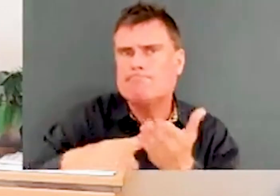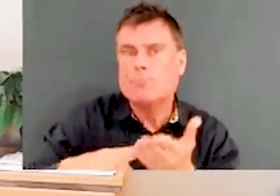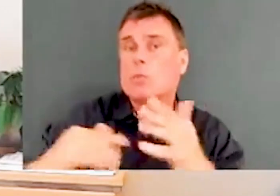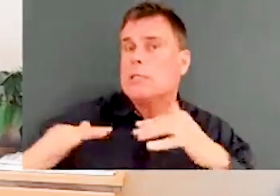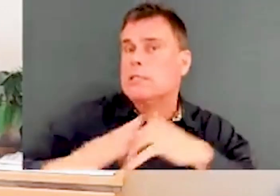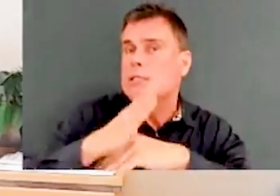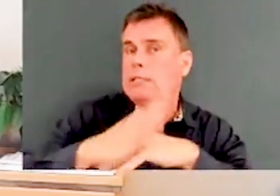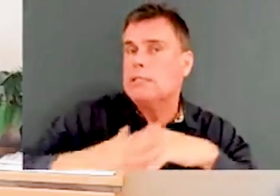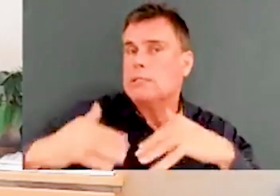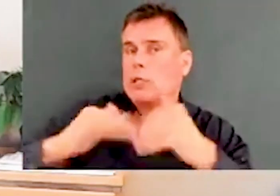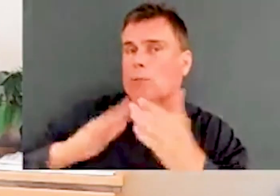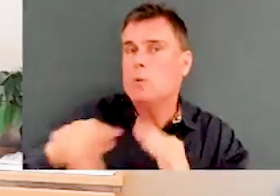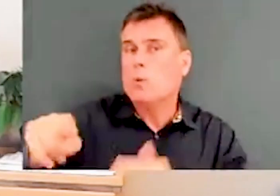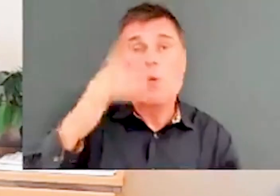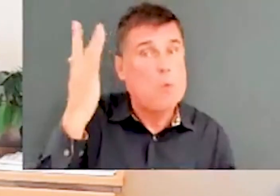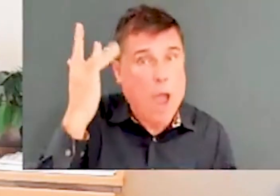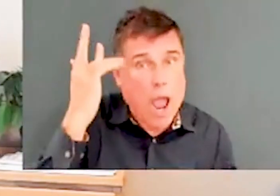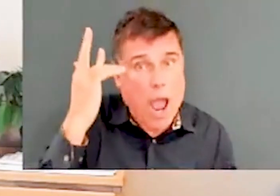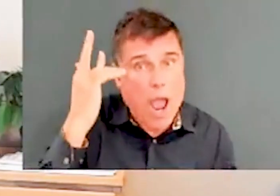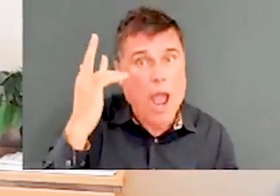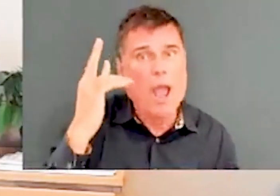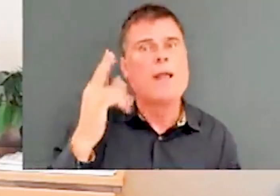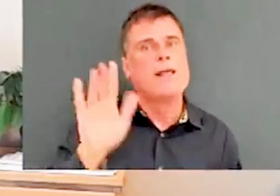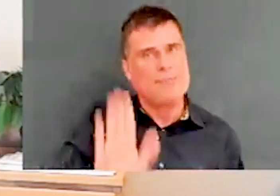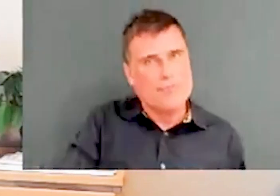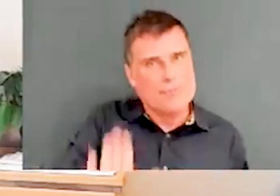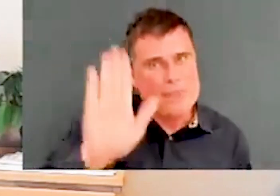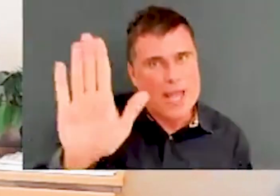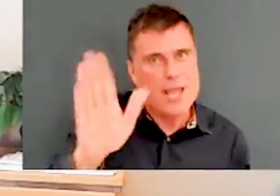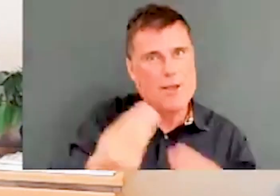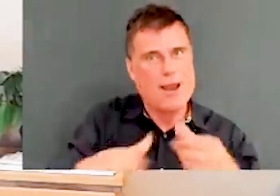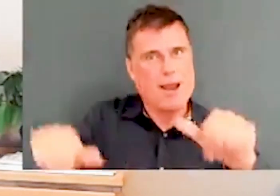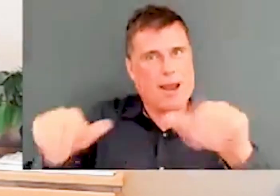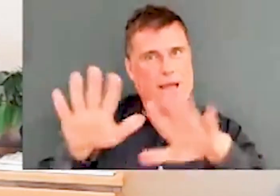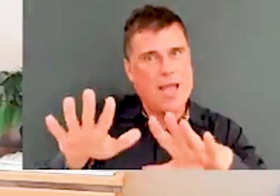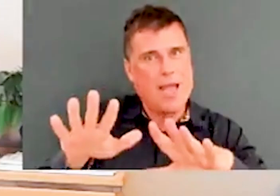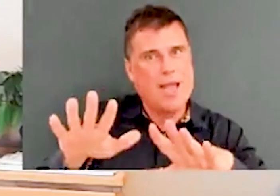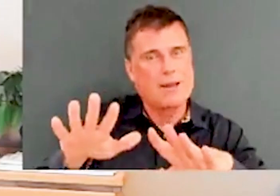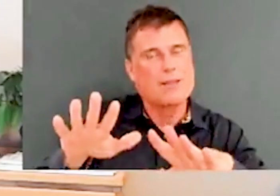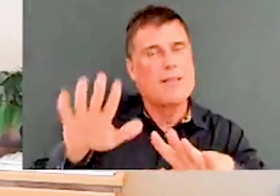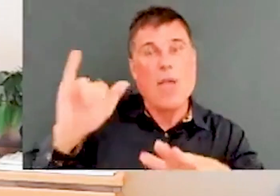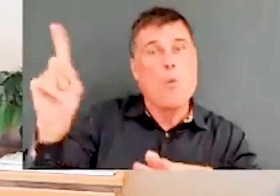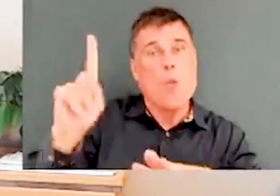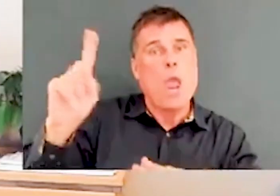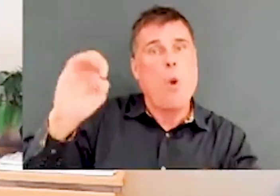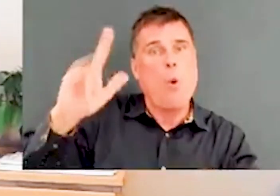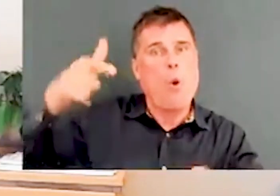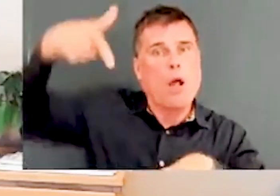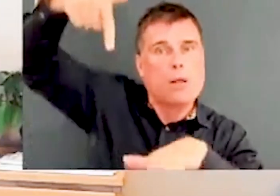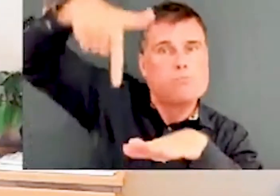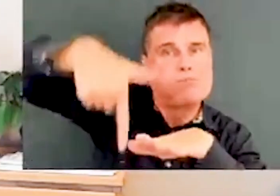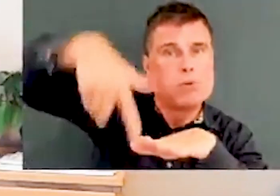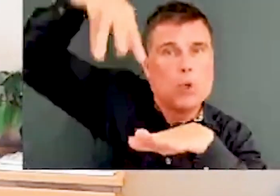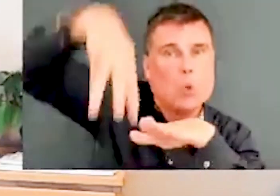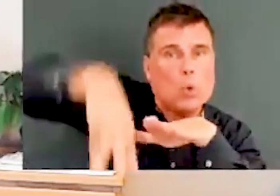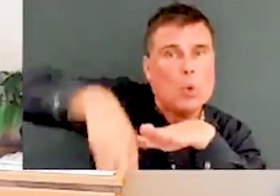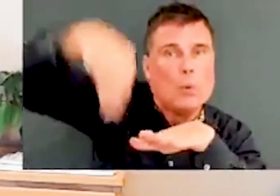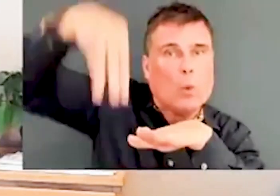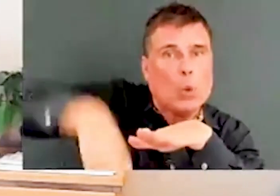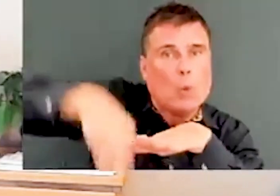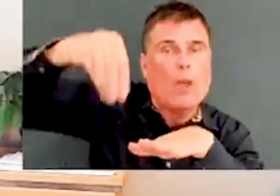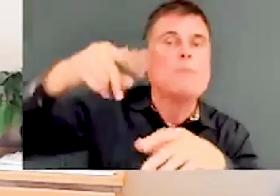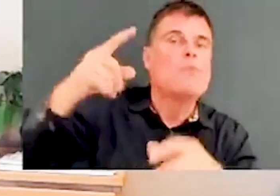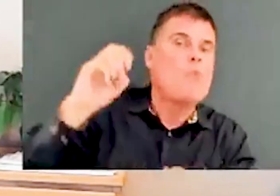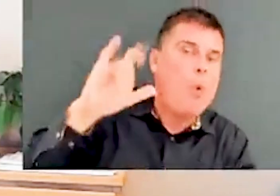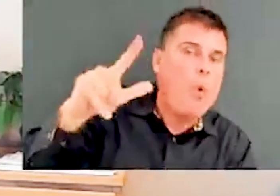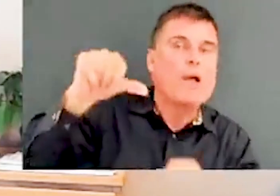sector to ensure that this new framework includes their priorities and interests. I look forward to seeing the new system implemented